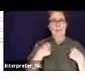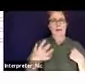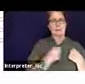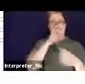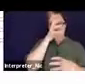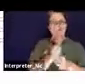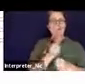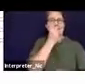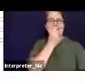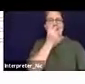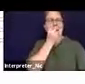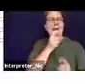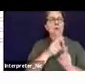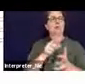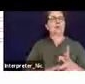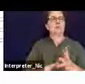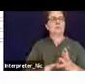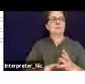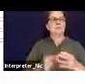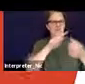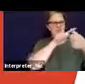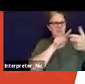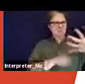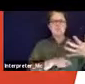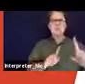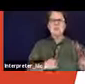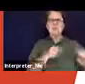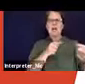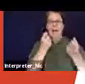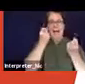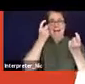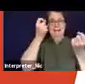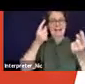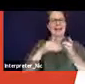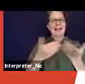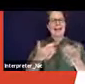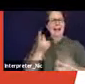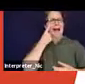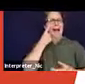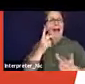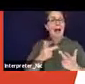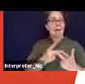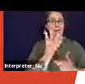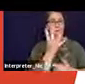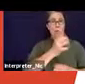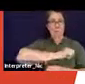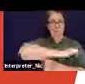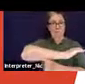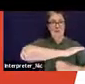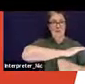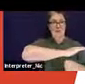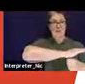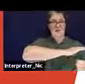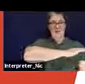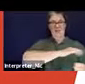So now that we understand some of these challenges, let's move on to the other four pillars, which are all designed in some